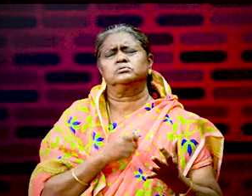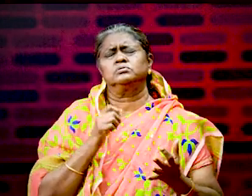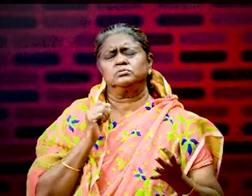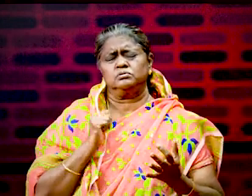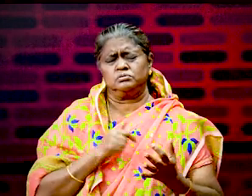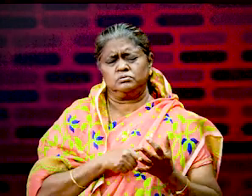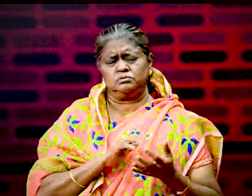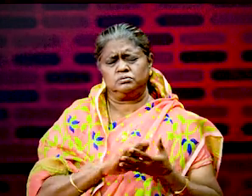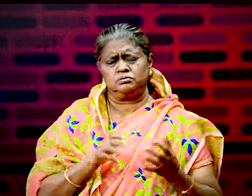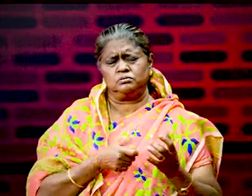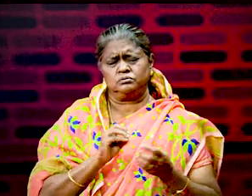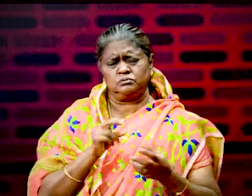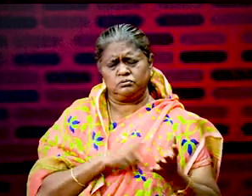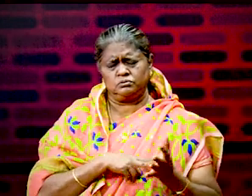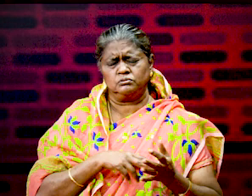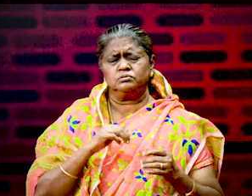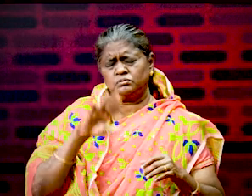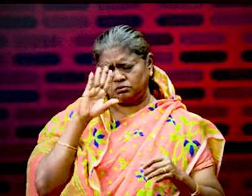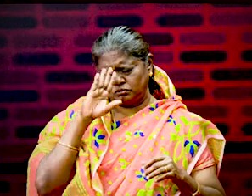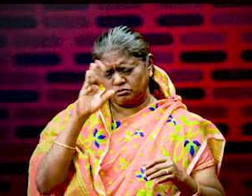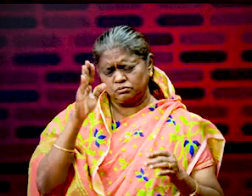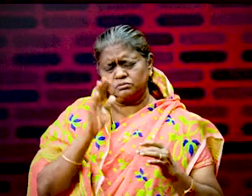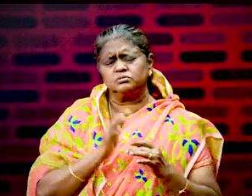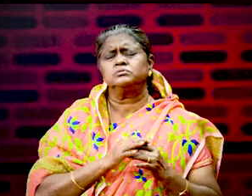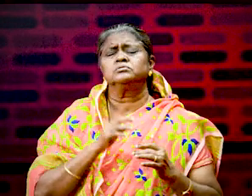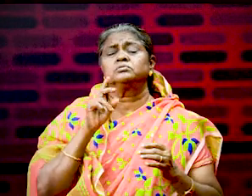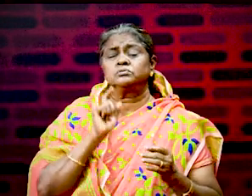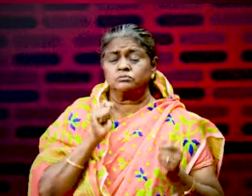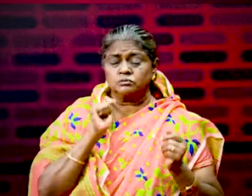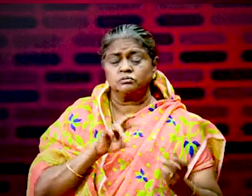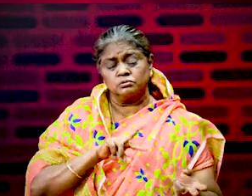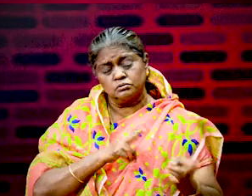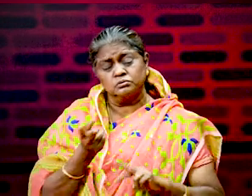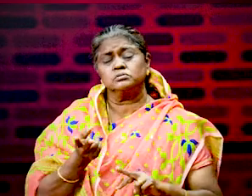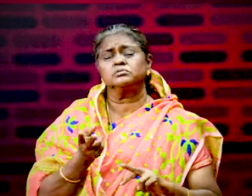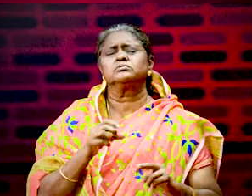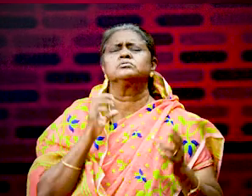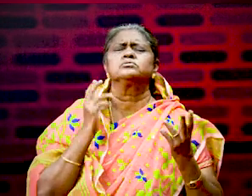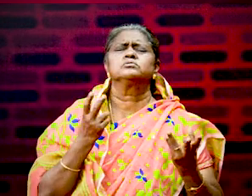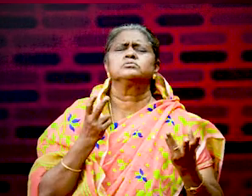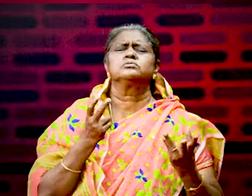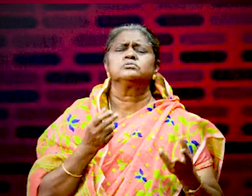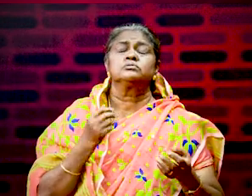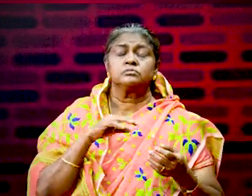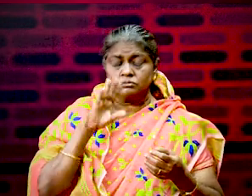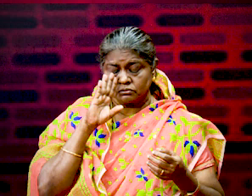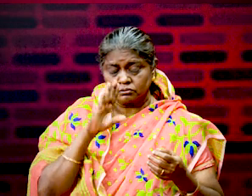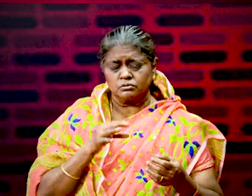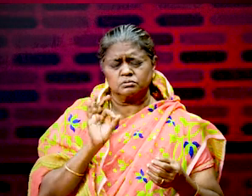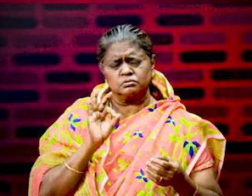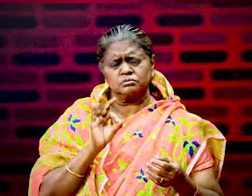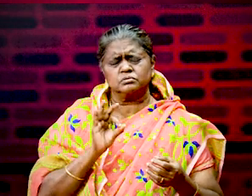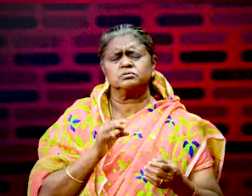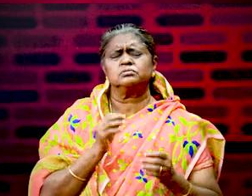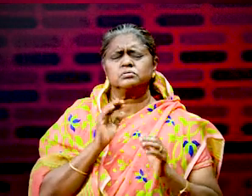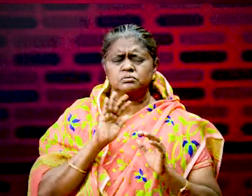O God. Thank you, Jesus, for your going to recompense, oh Father. Lord Jesus, thank you for the special blessings you